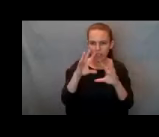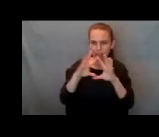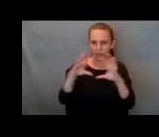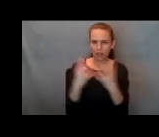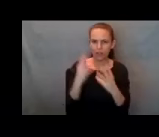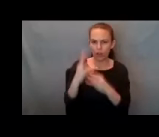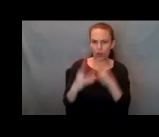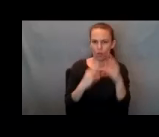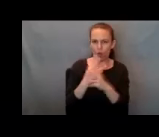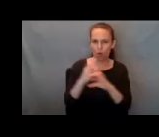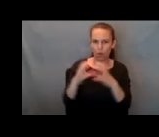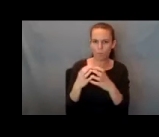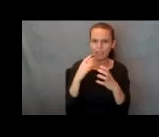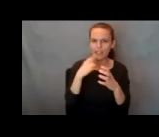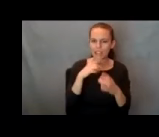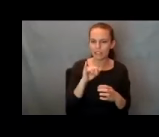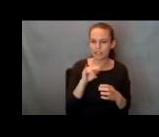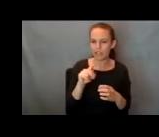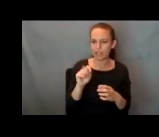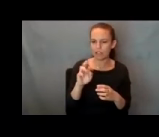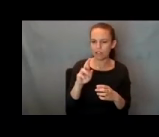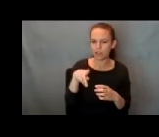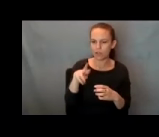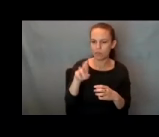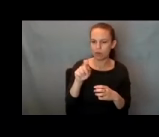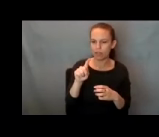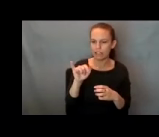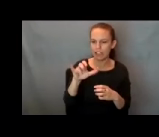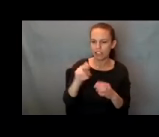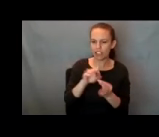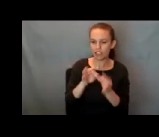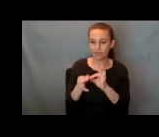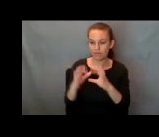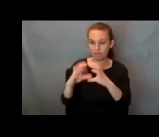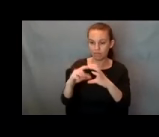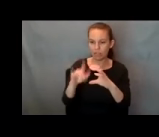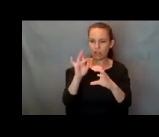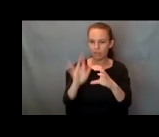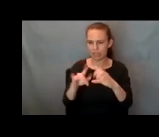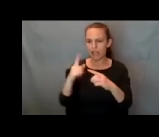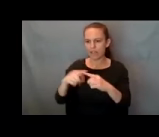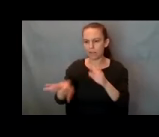that says interpretation, and you can choose your preferred language.